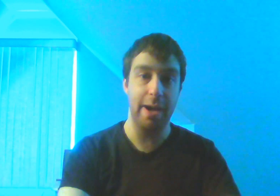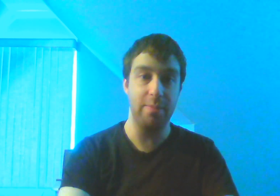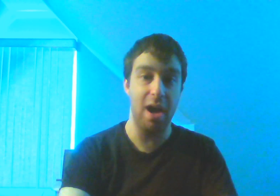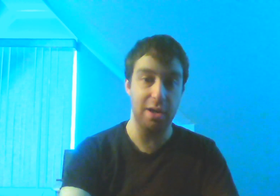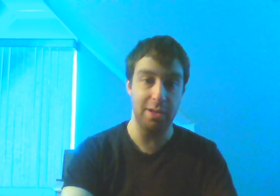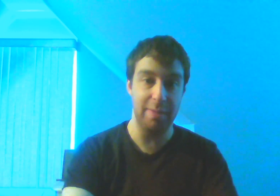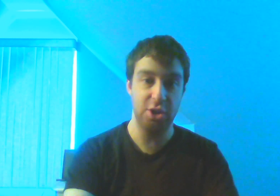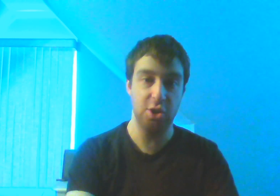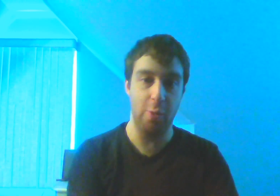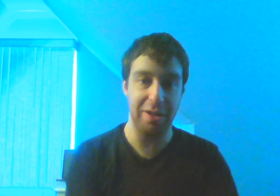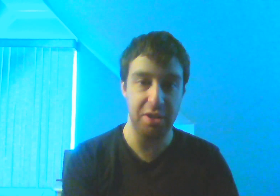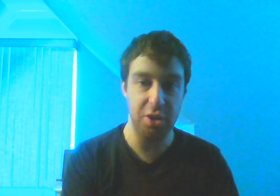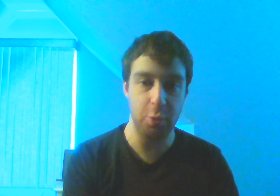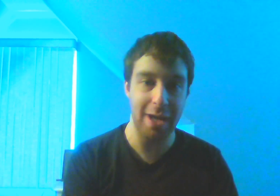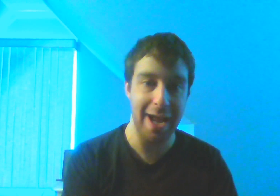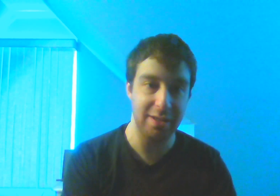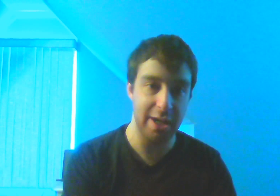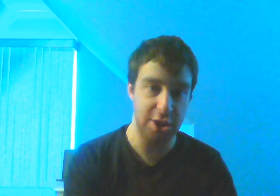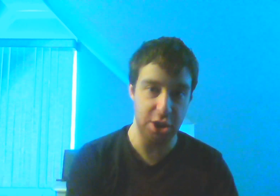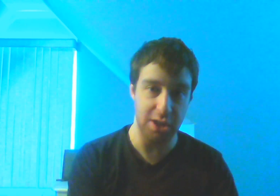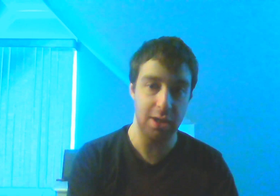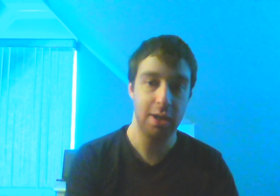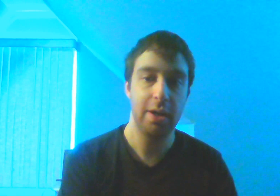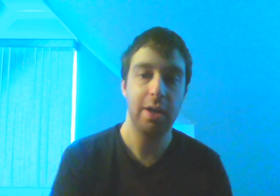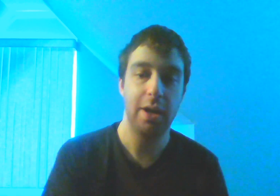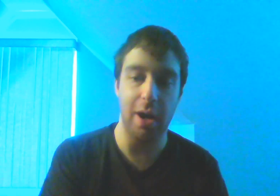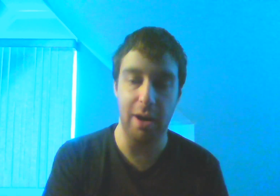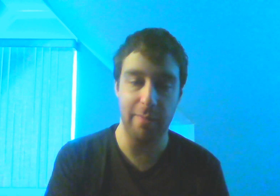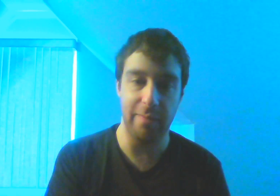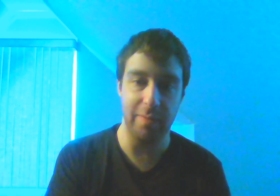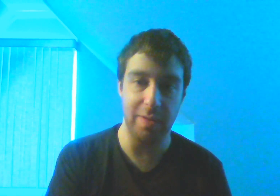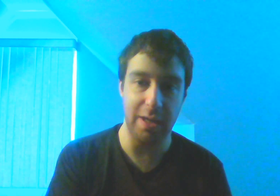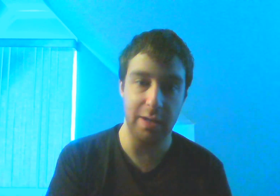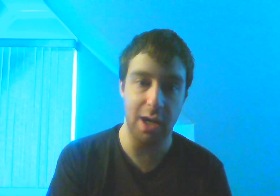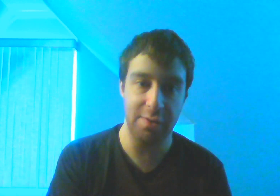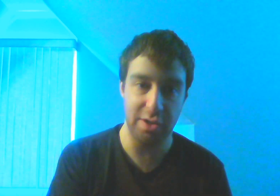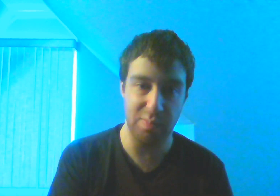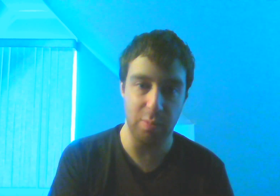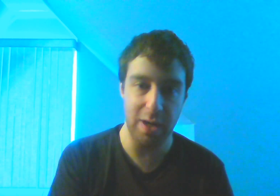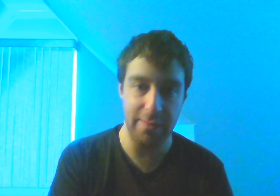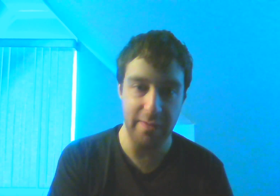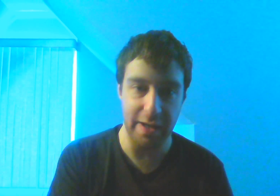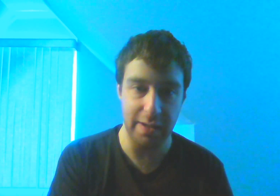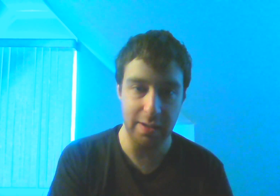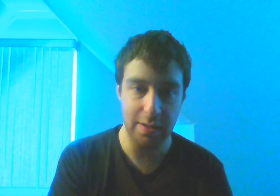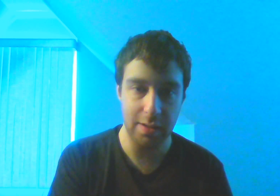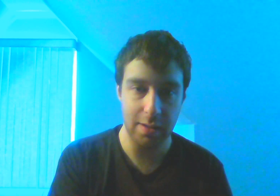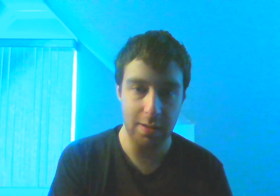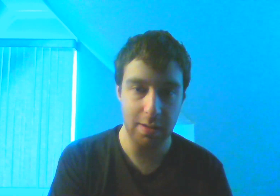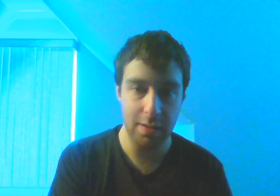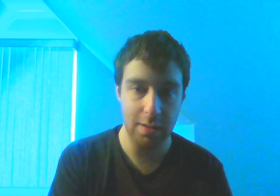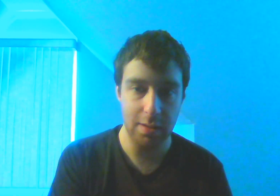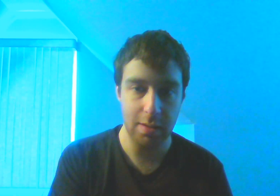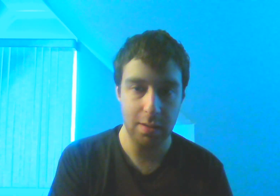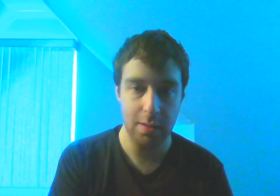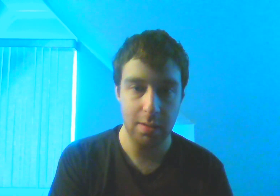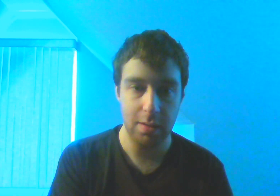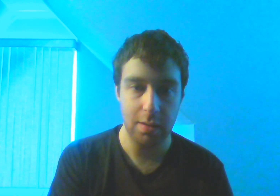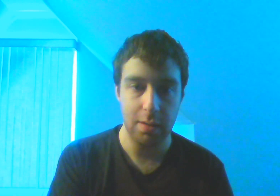respect, I am not going to be showing the Q&A session of the governor's briefing.